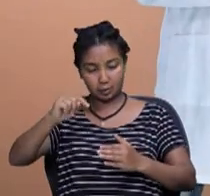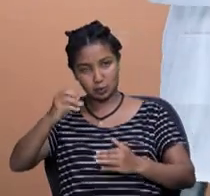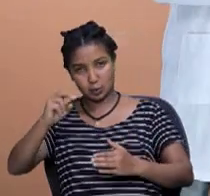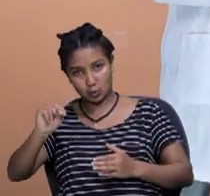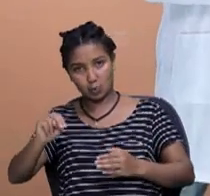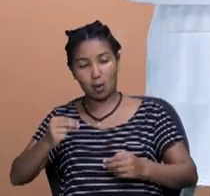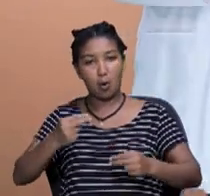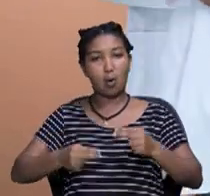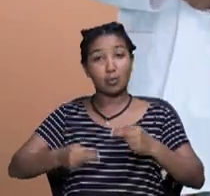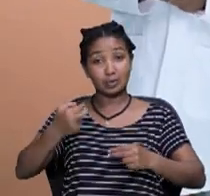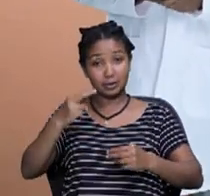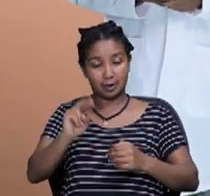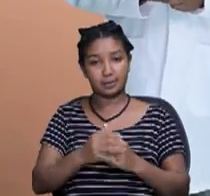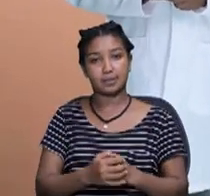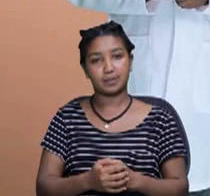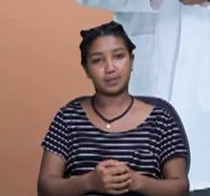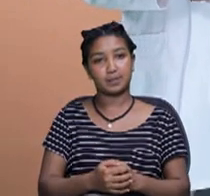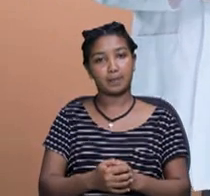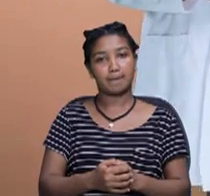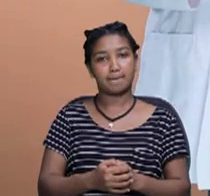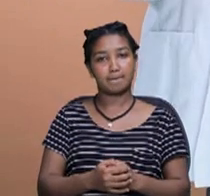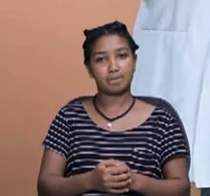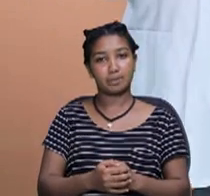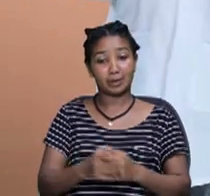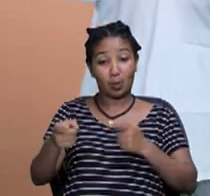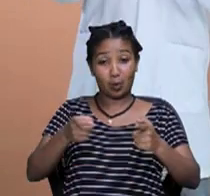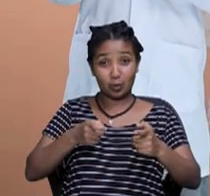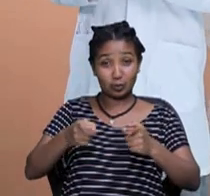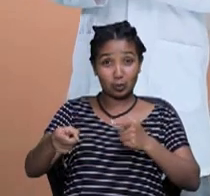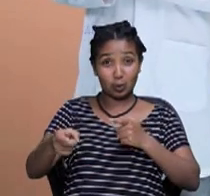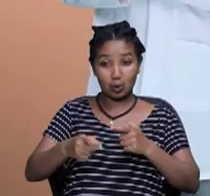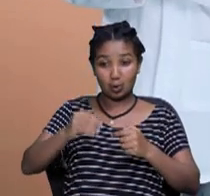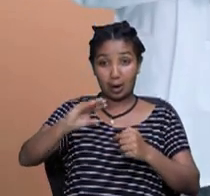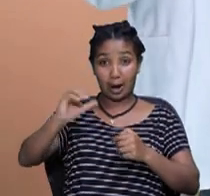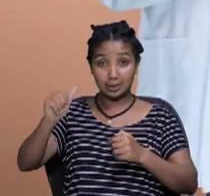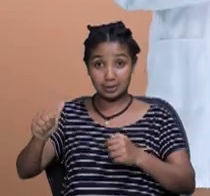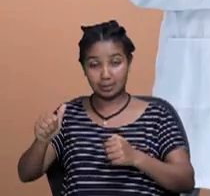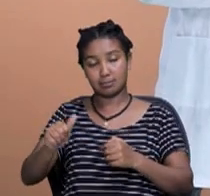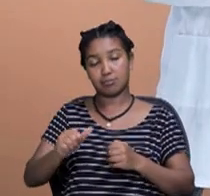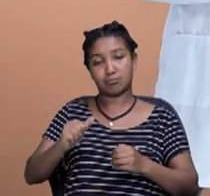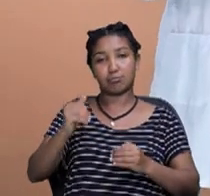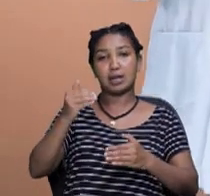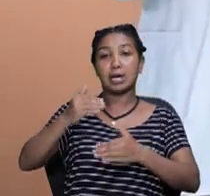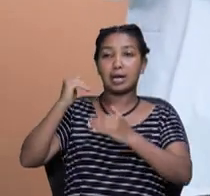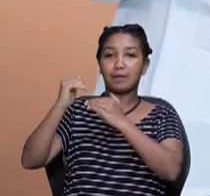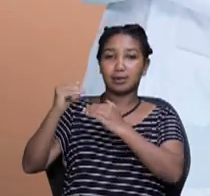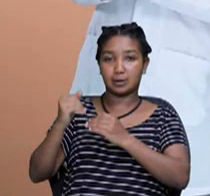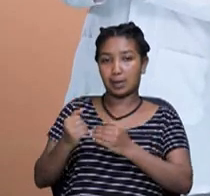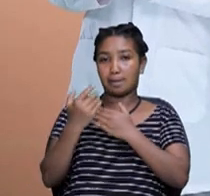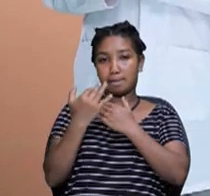The role of parathormones are in control calcium level in the